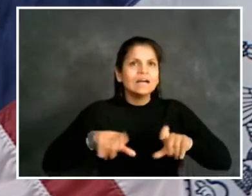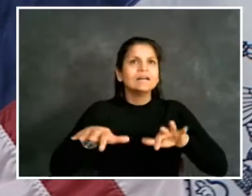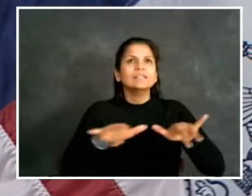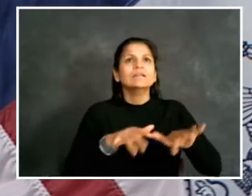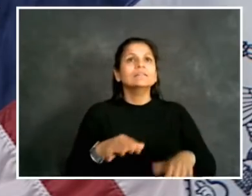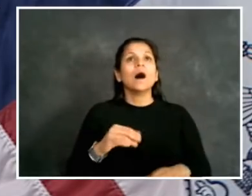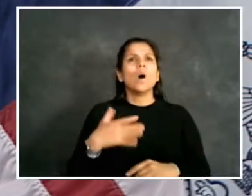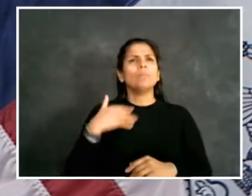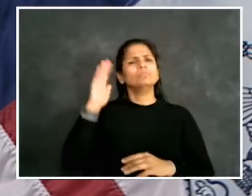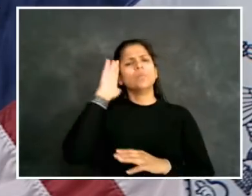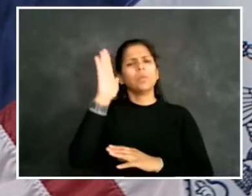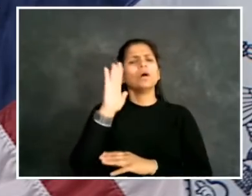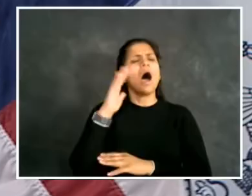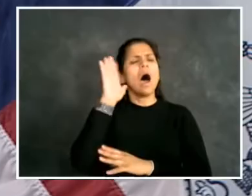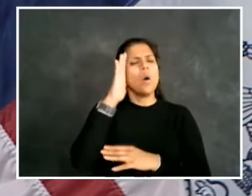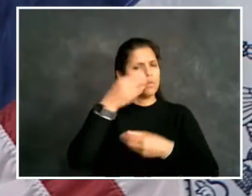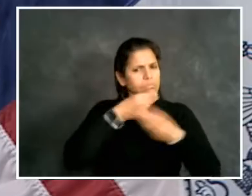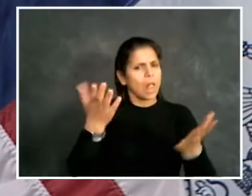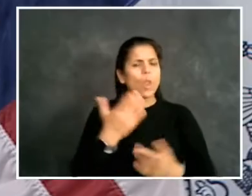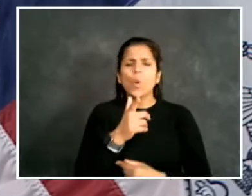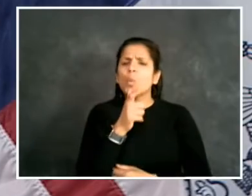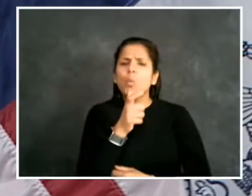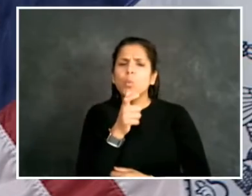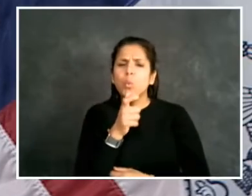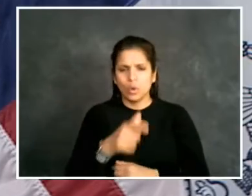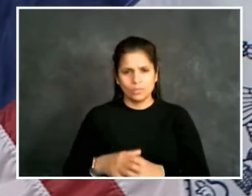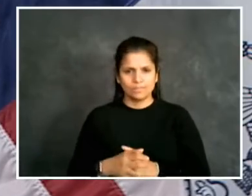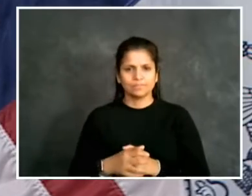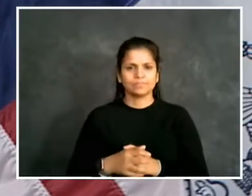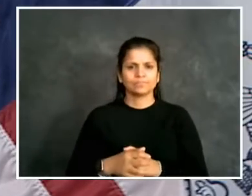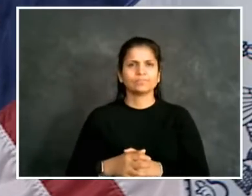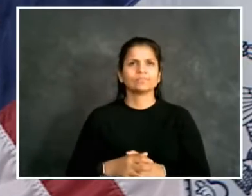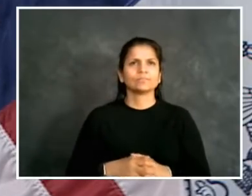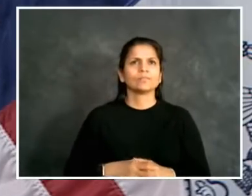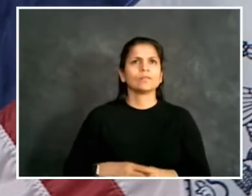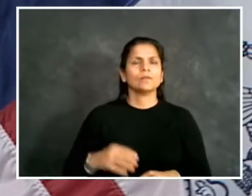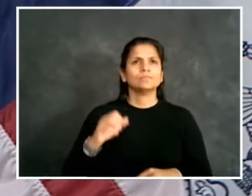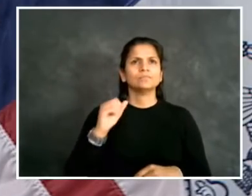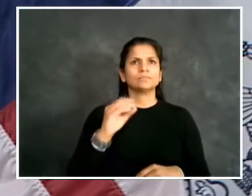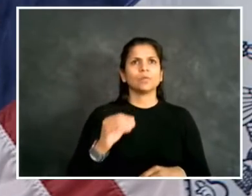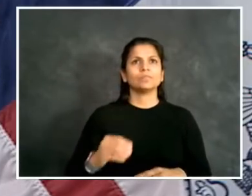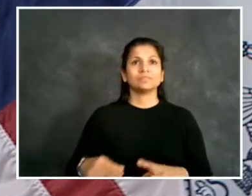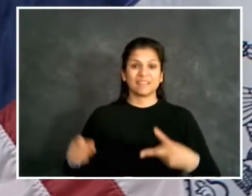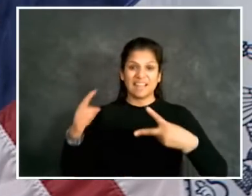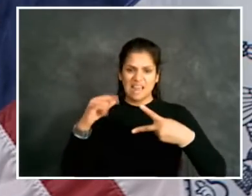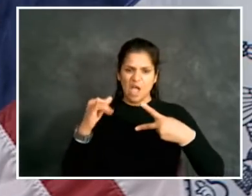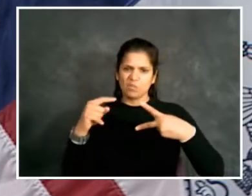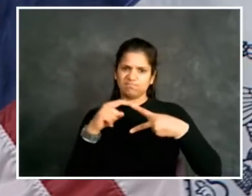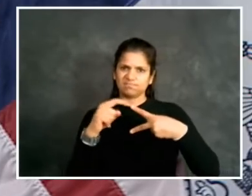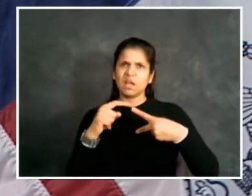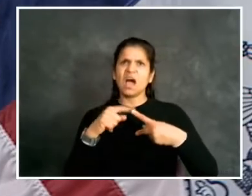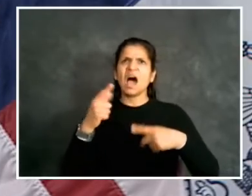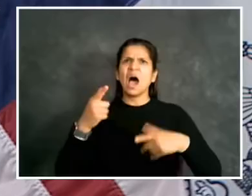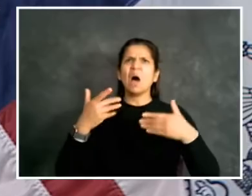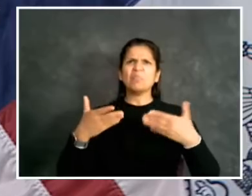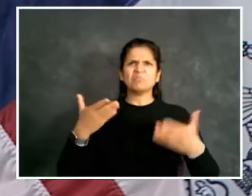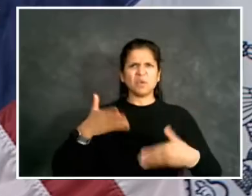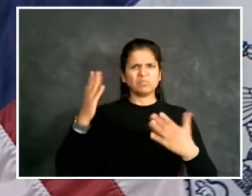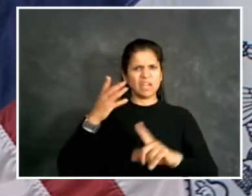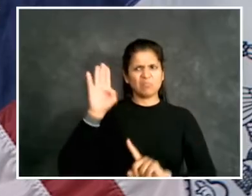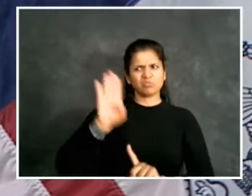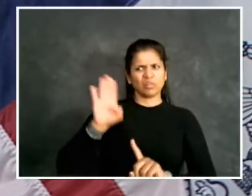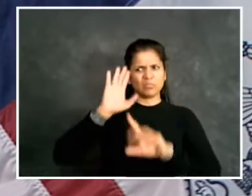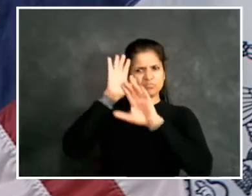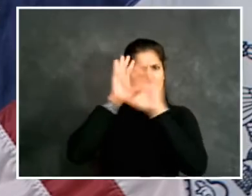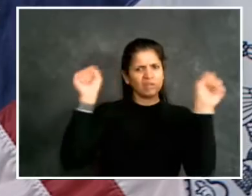doing good work. We'll get that out. On the proposal by Borough President Eric Adams, I think it's a good